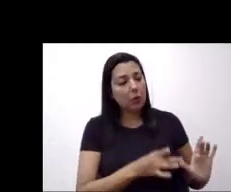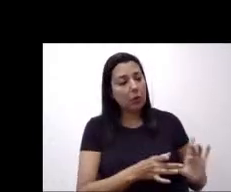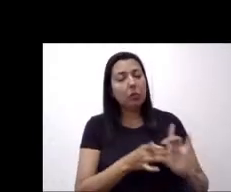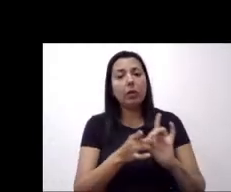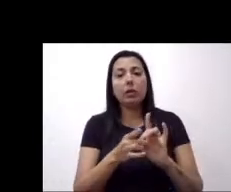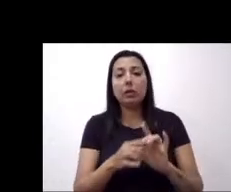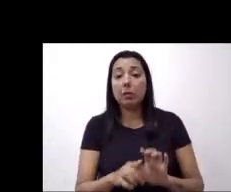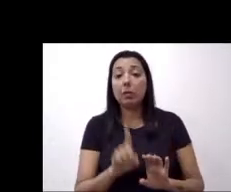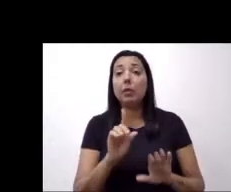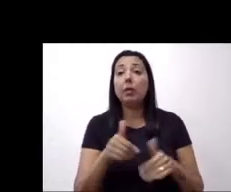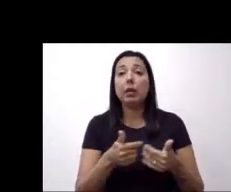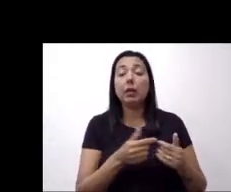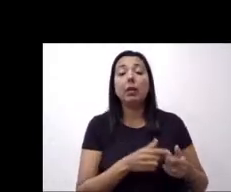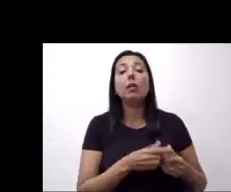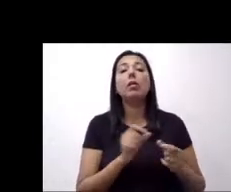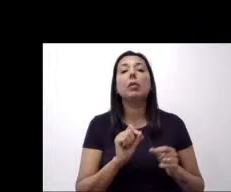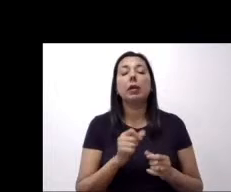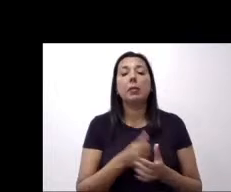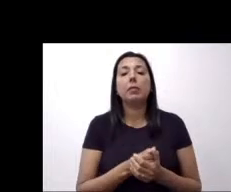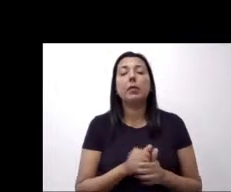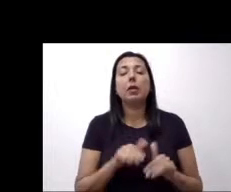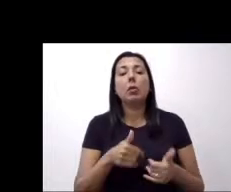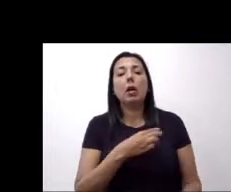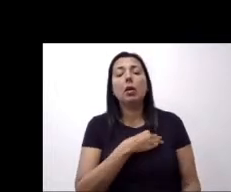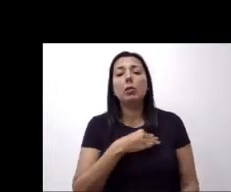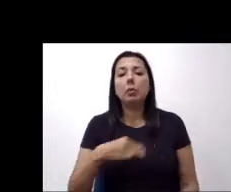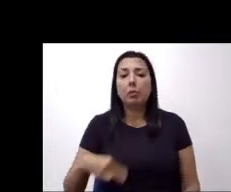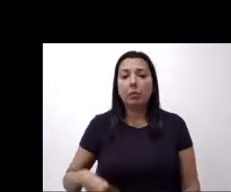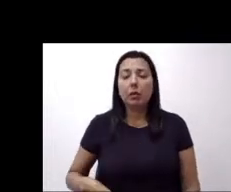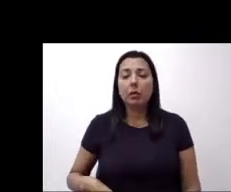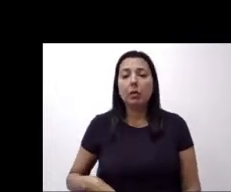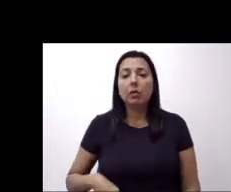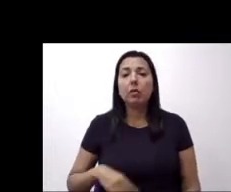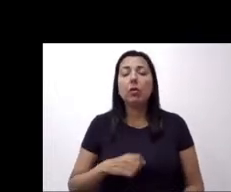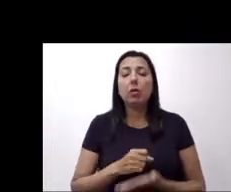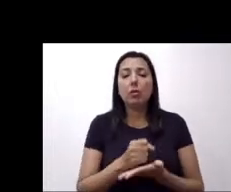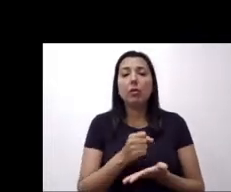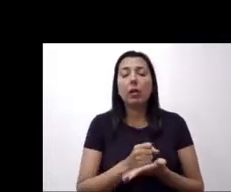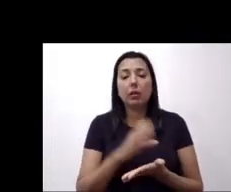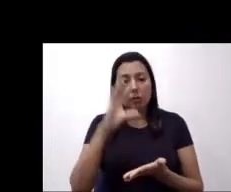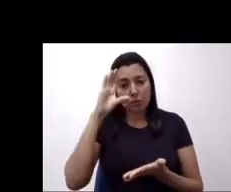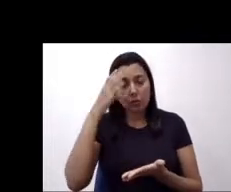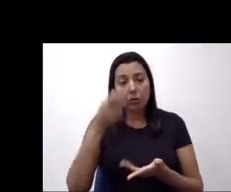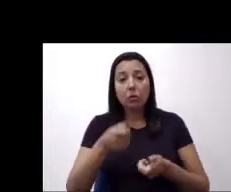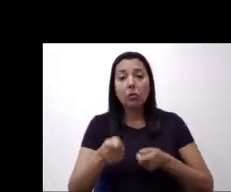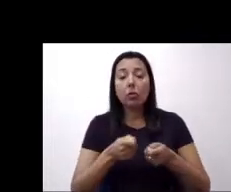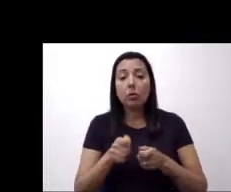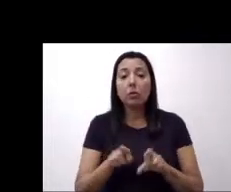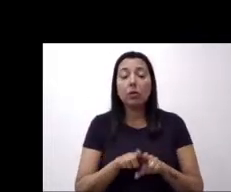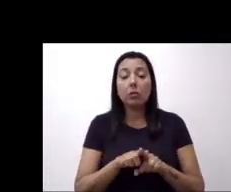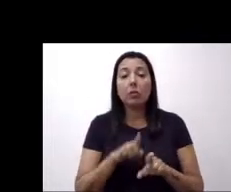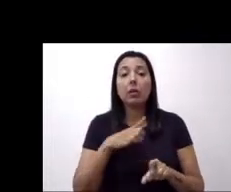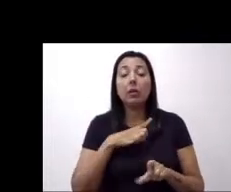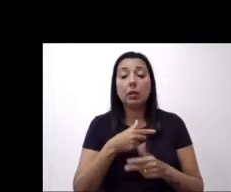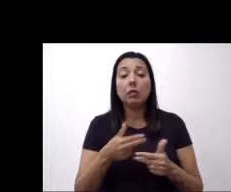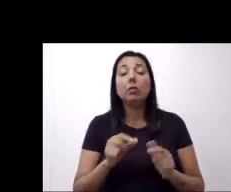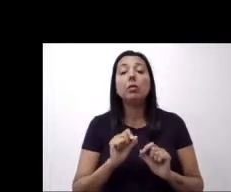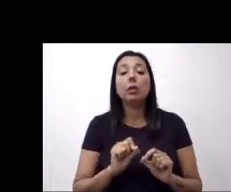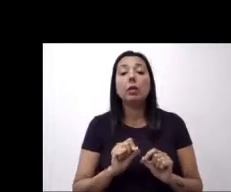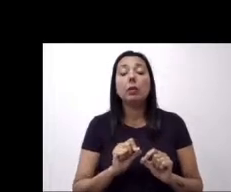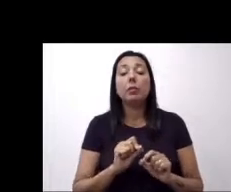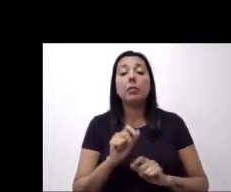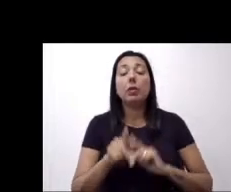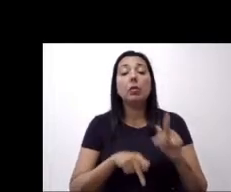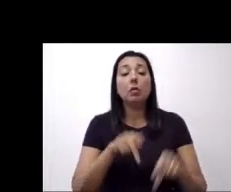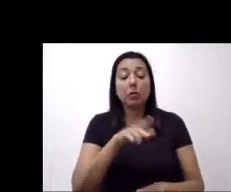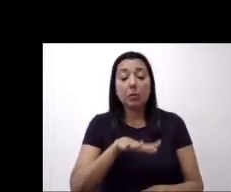the ministry use this solution, was dominate in this atrium, in the public space. The rule of the public space is